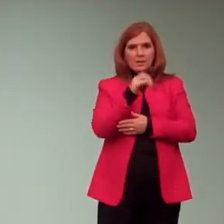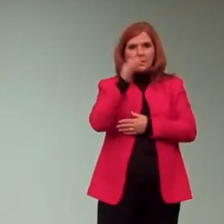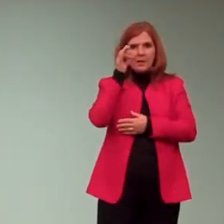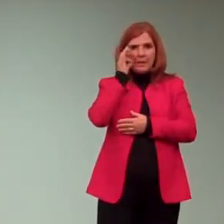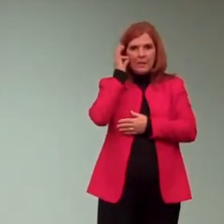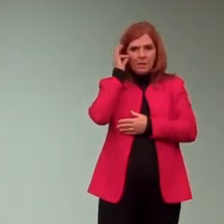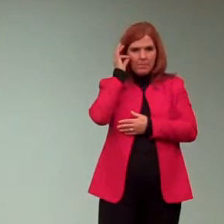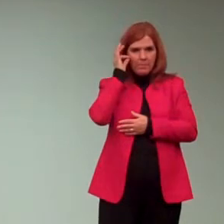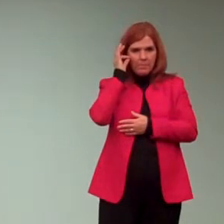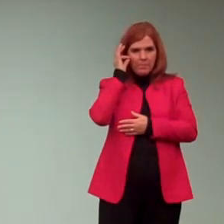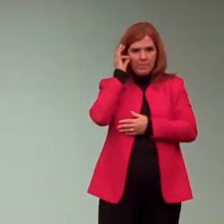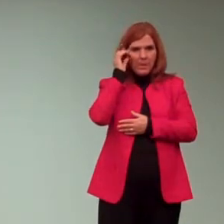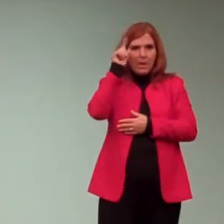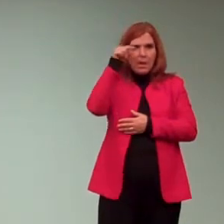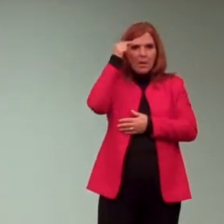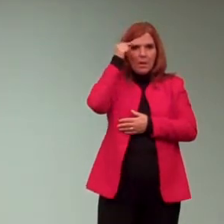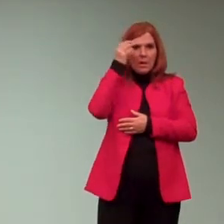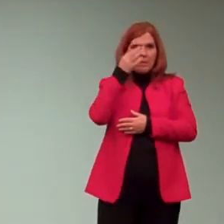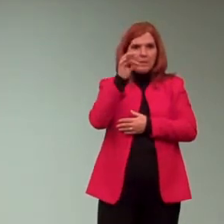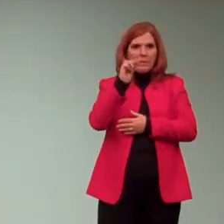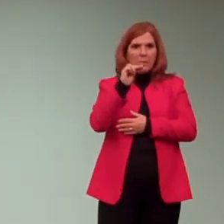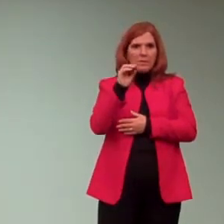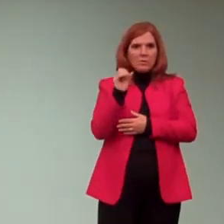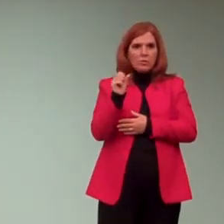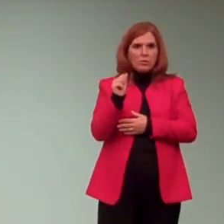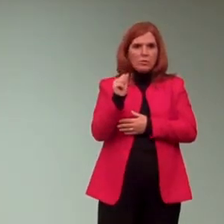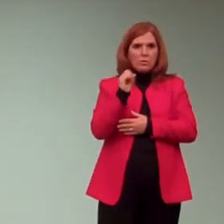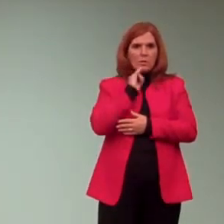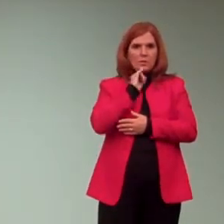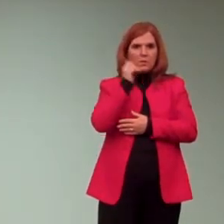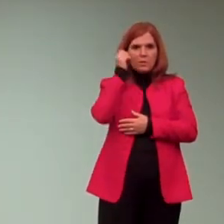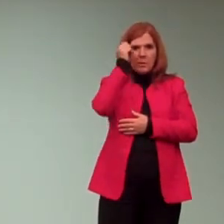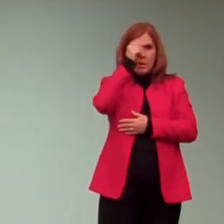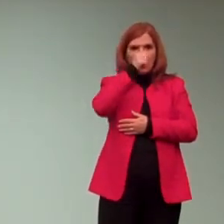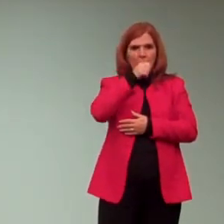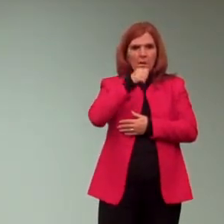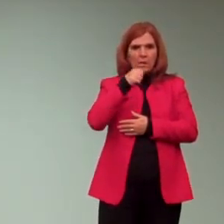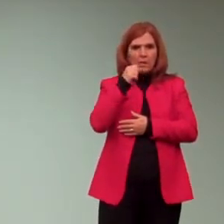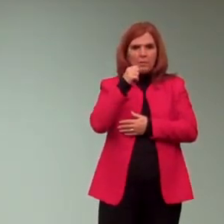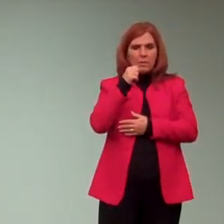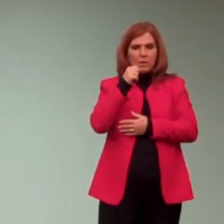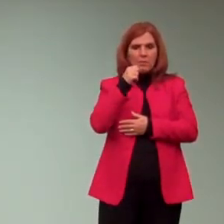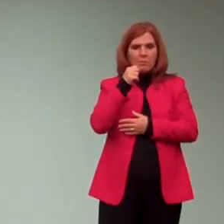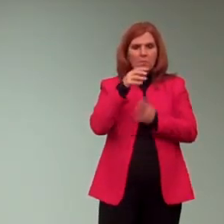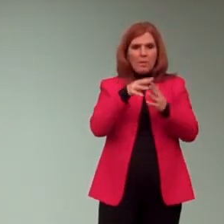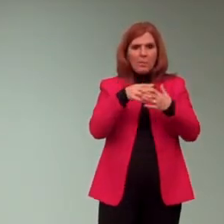Indian. The governor of Massachusetts is African American.